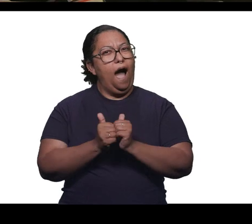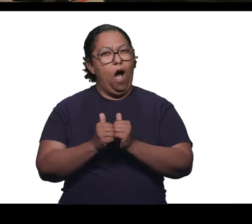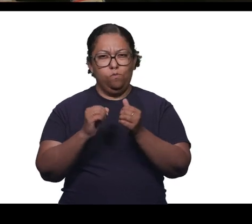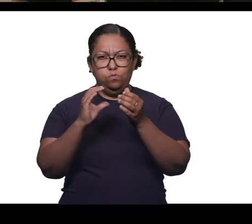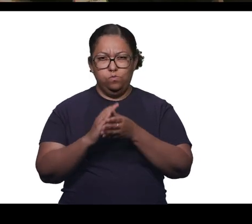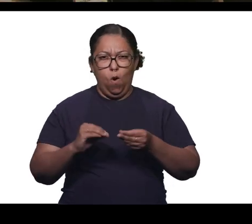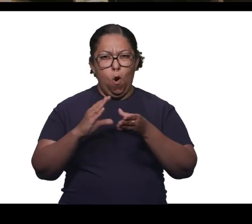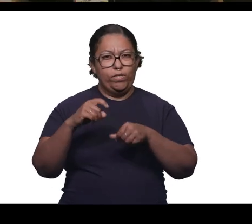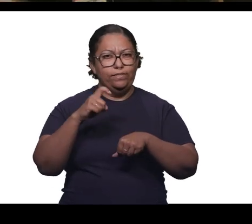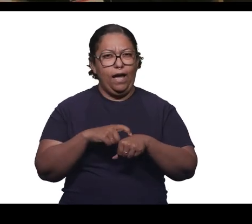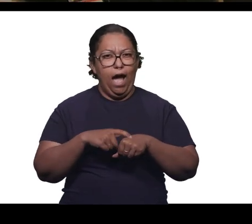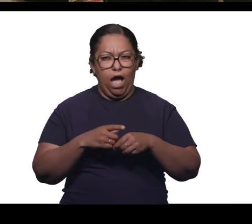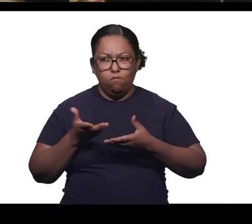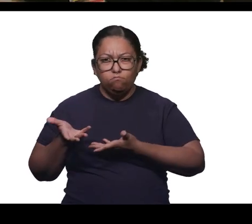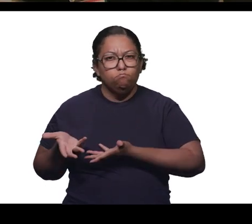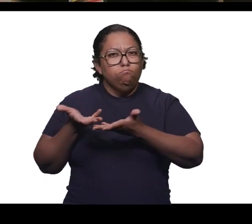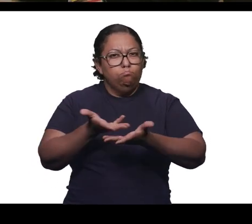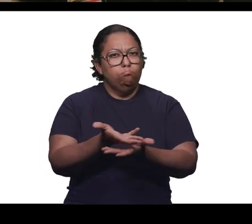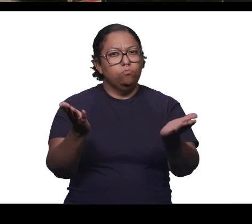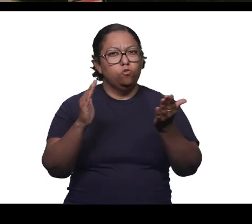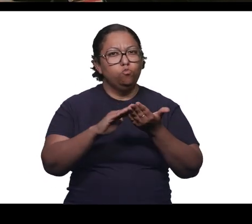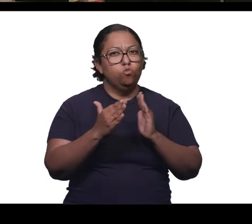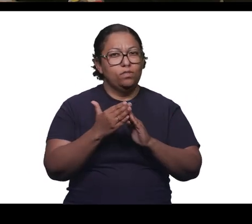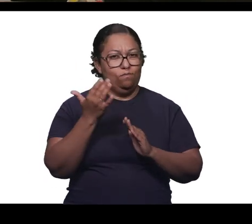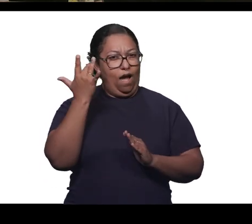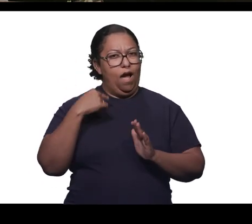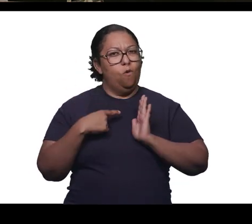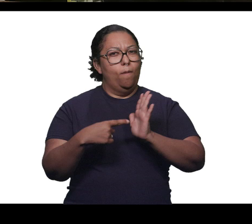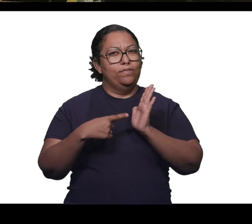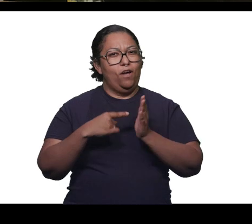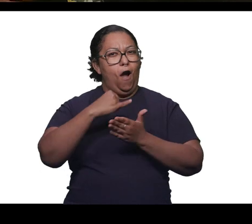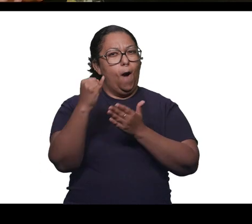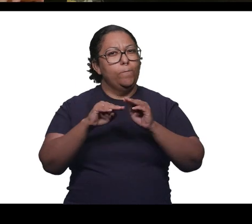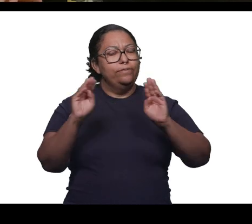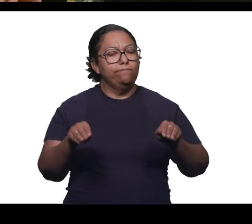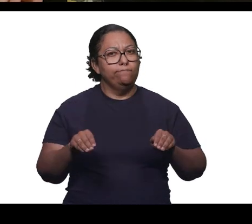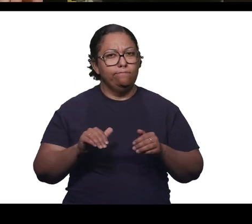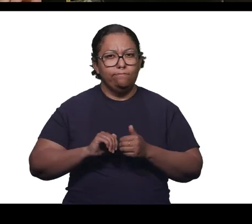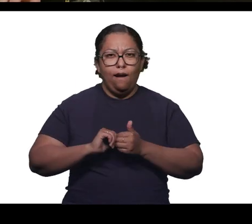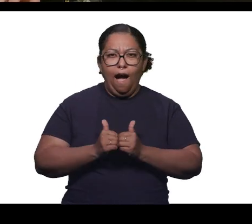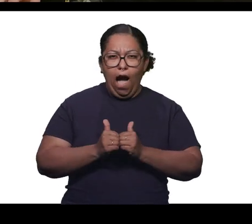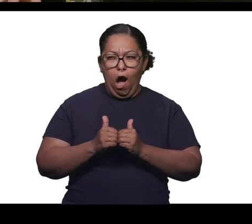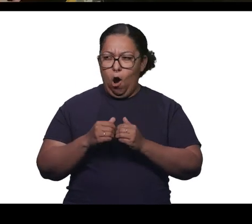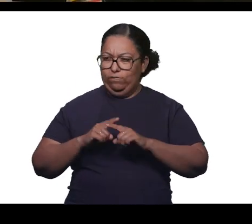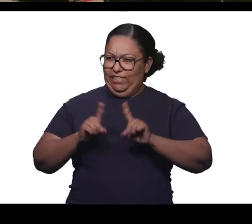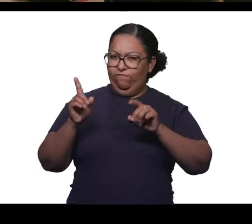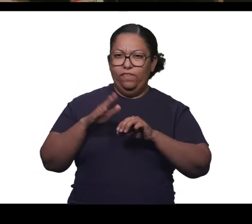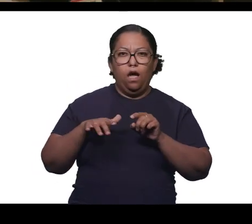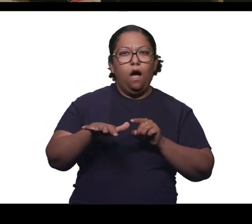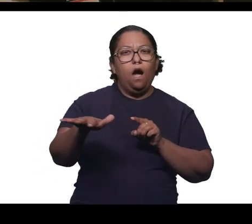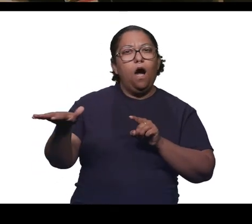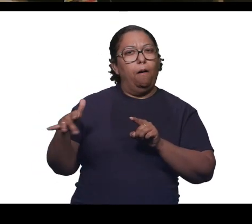the community, because I'm representing an art museum. So how can I be a little bit different from other story times that might take place?